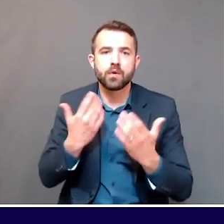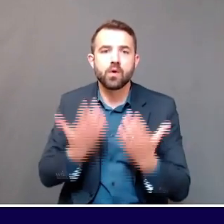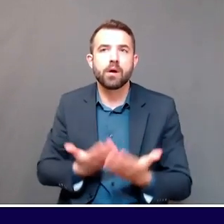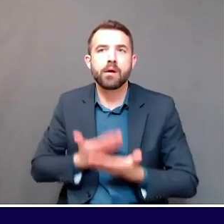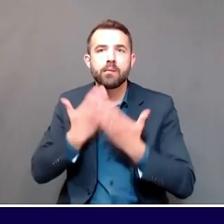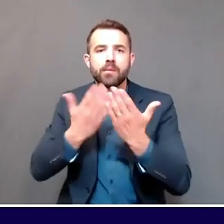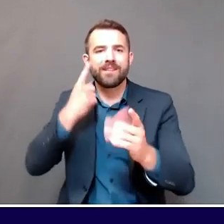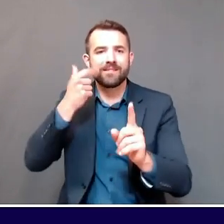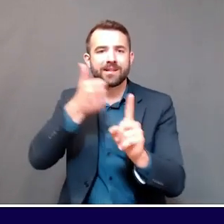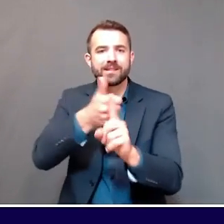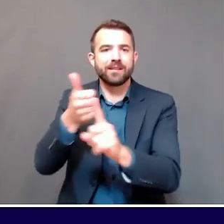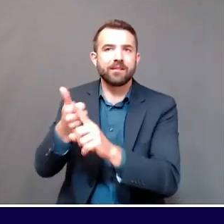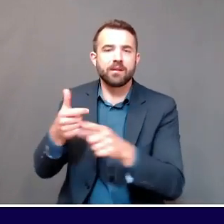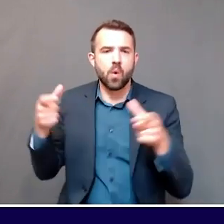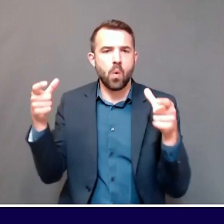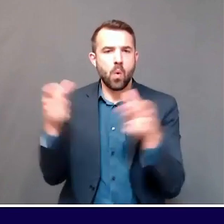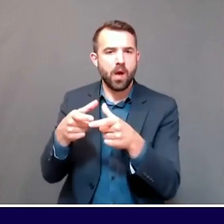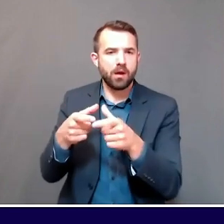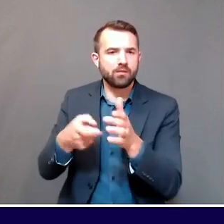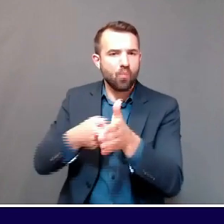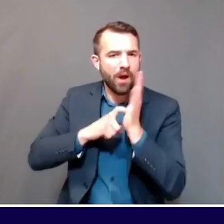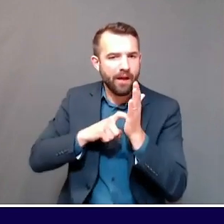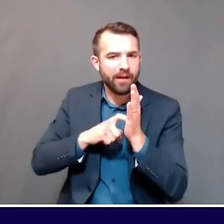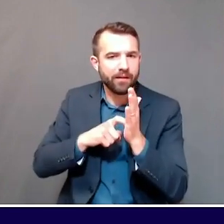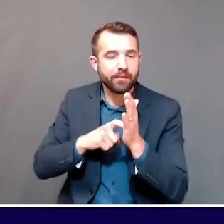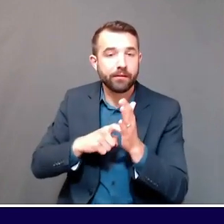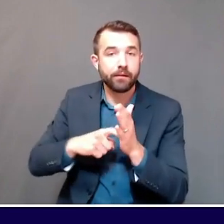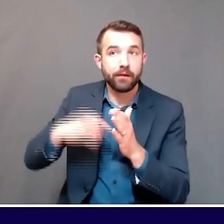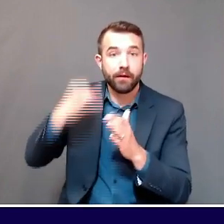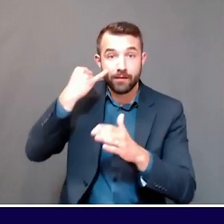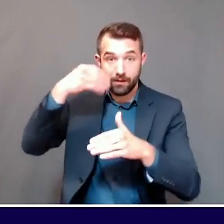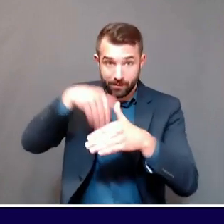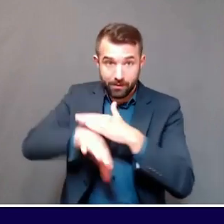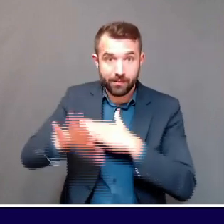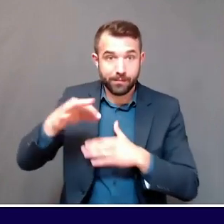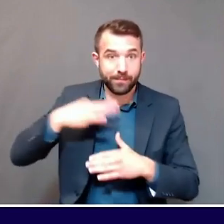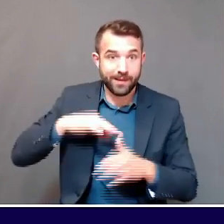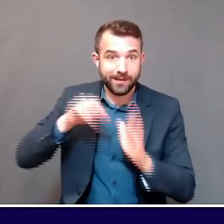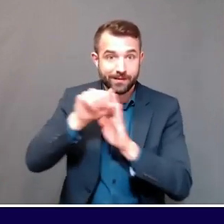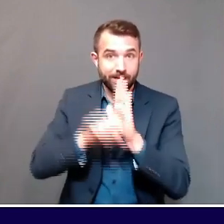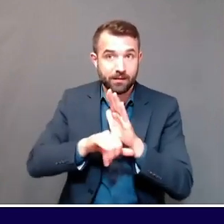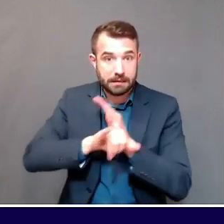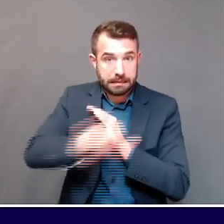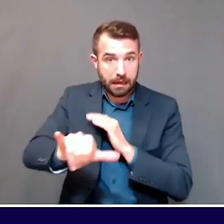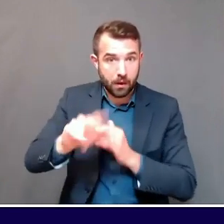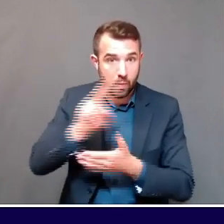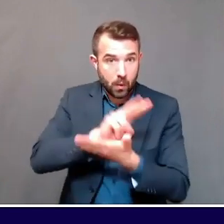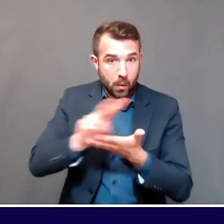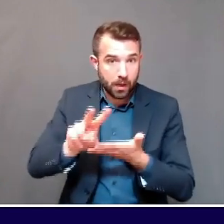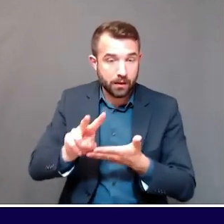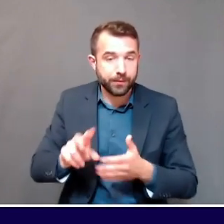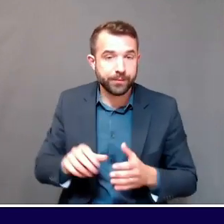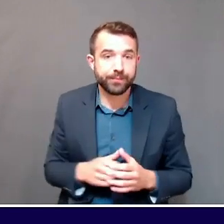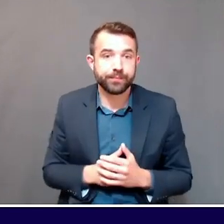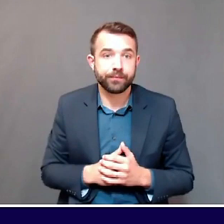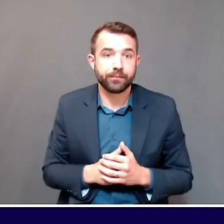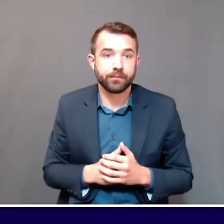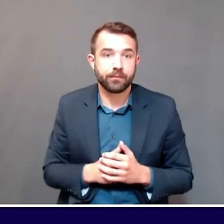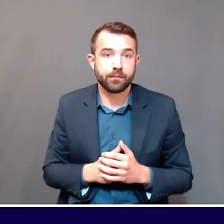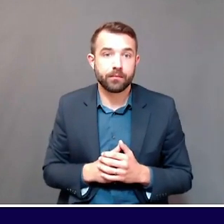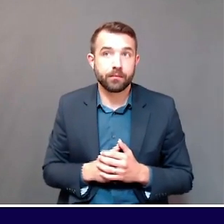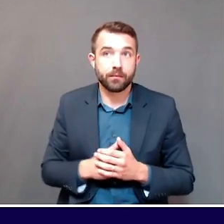and have people test out of state. But there's also part of that, though, also I believe assumes there would be testing available in